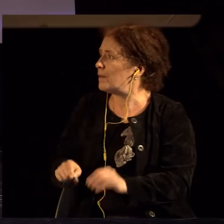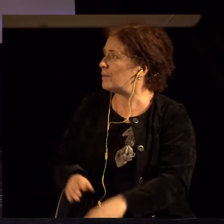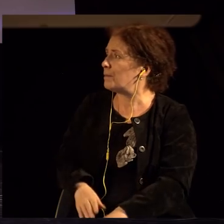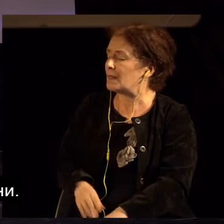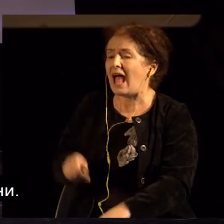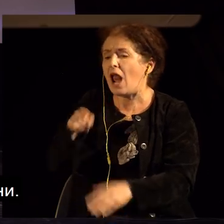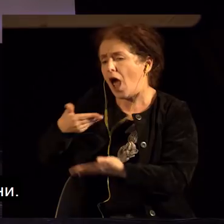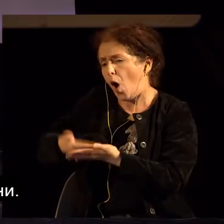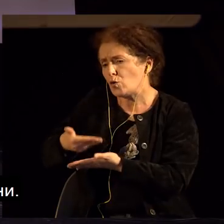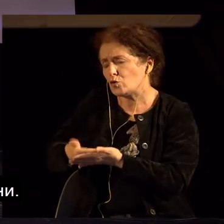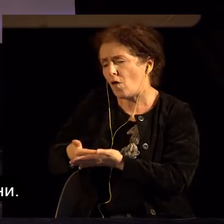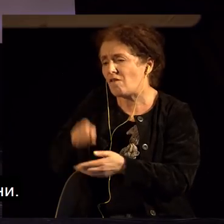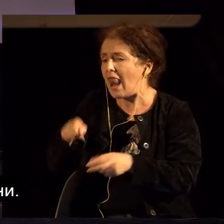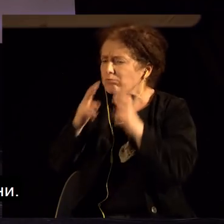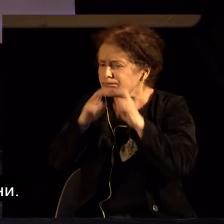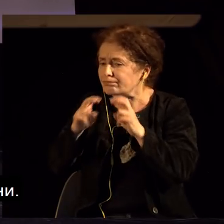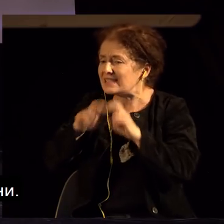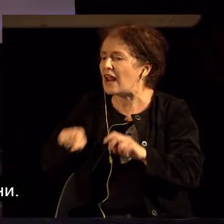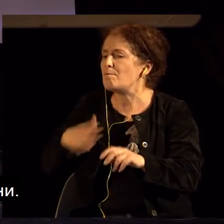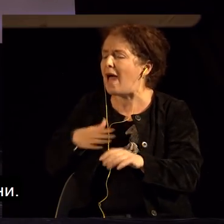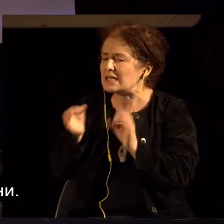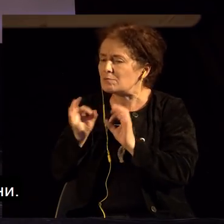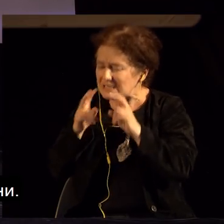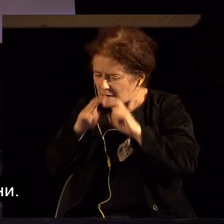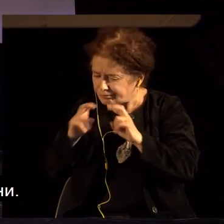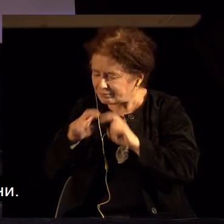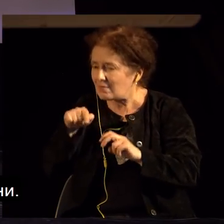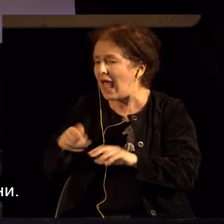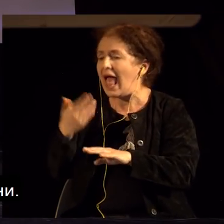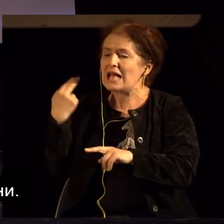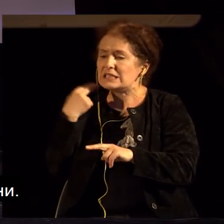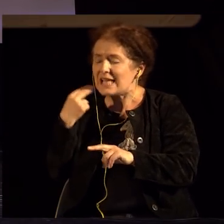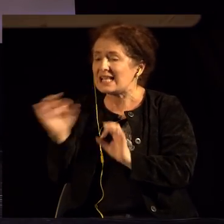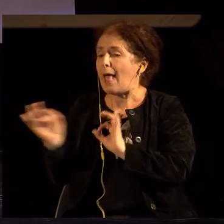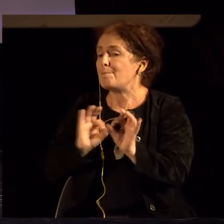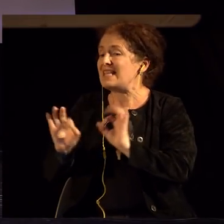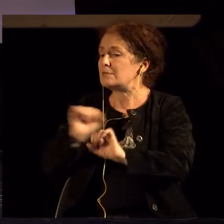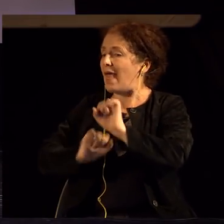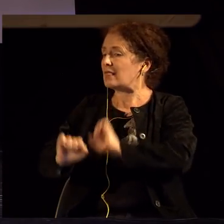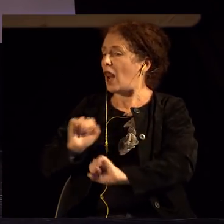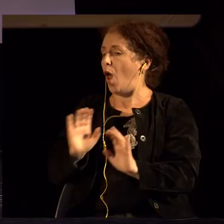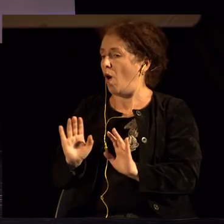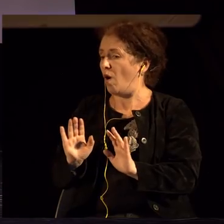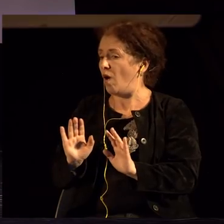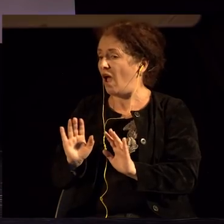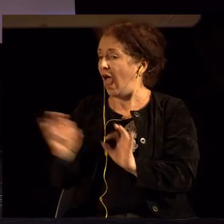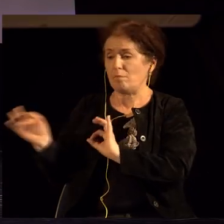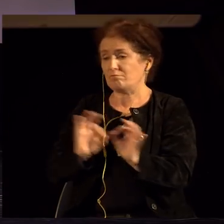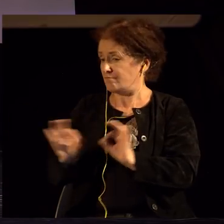and that is that enjoyable sex and safe sex are intimately connected. They follow each other statistically.